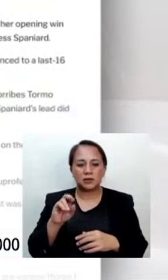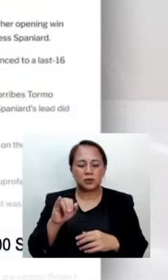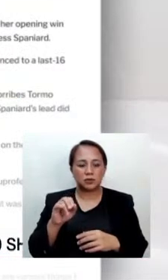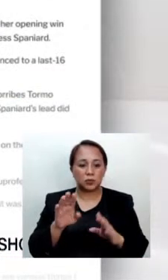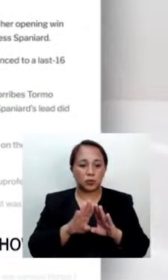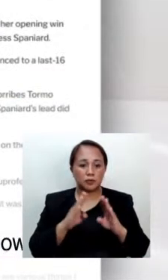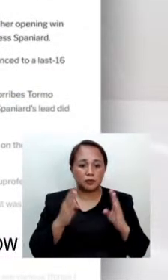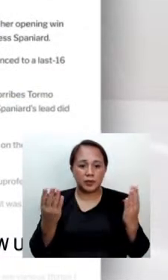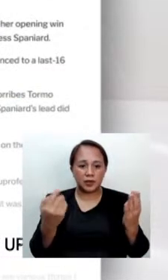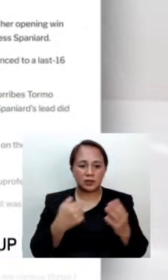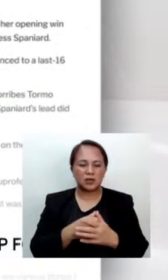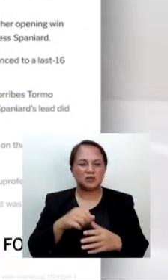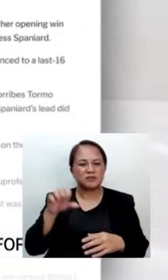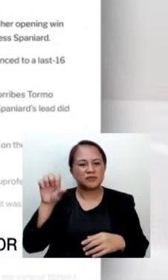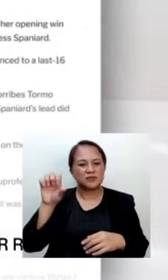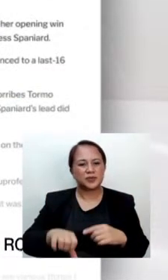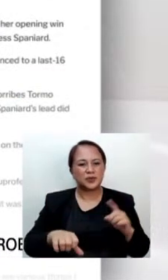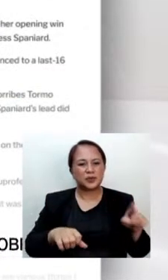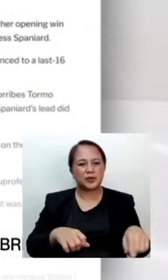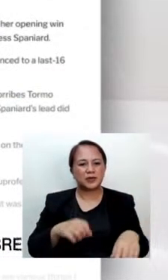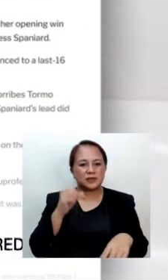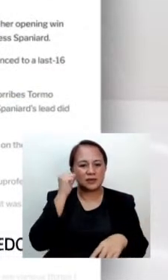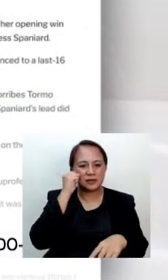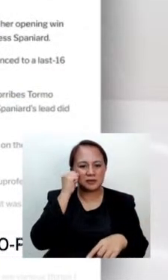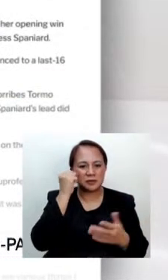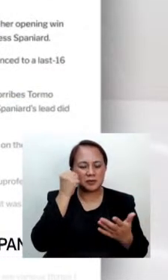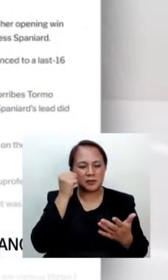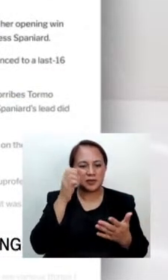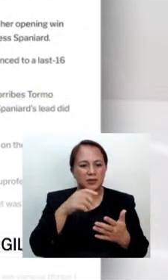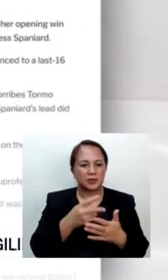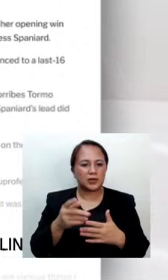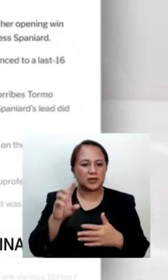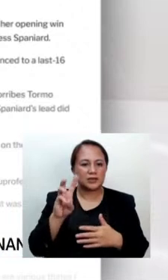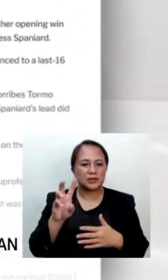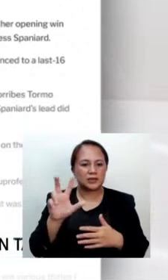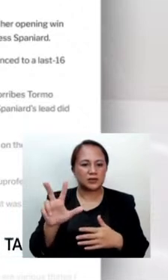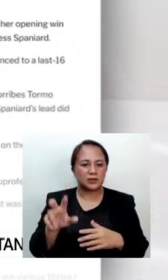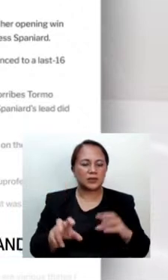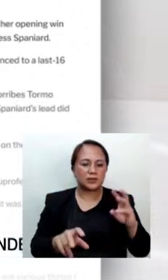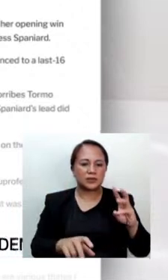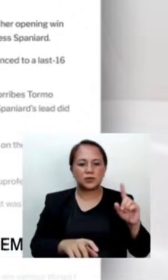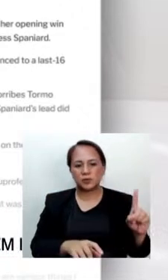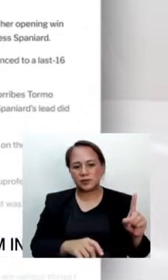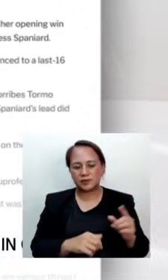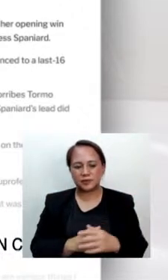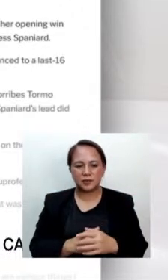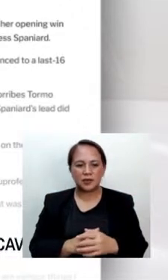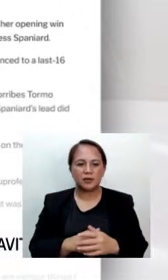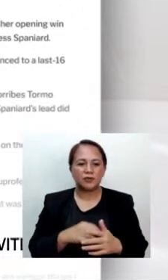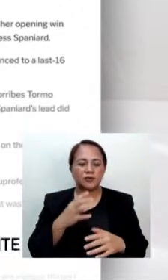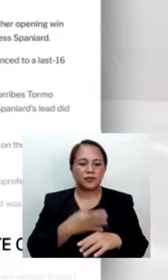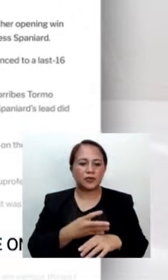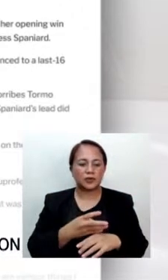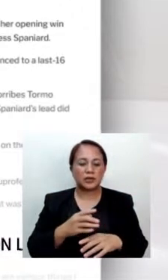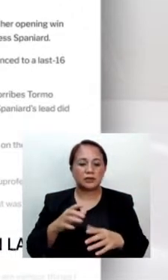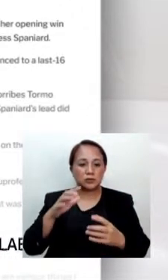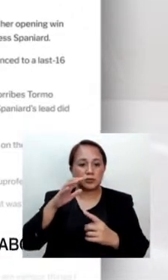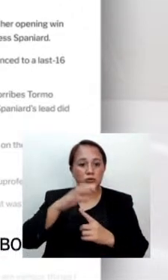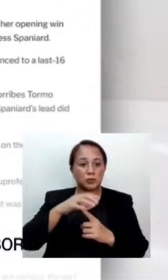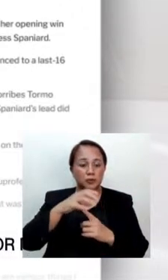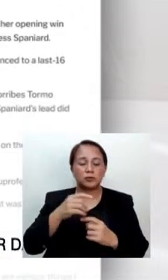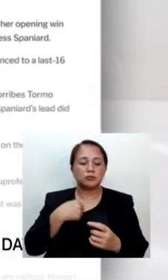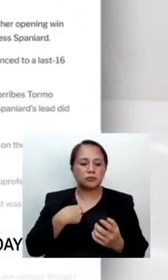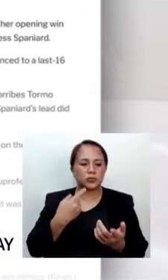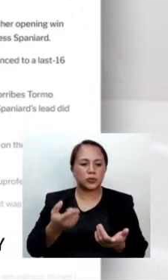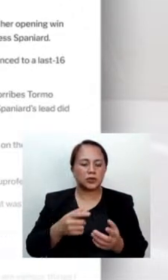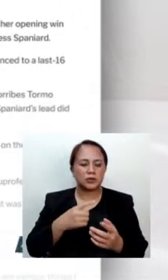home favorite Sara Sorribes Tormo, falling 6-3, 6-1. four-time major champion Osaka revealed she